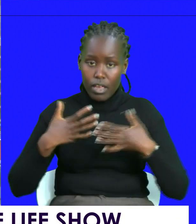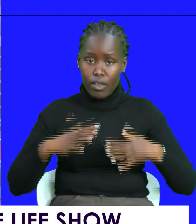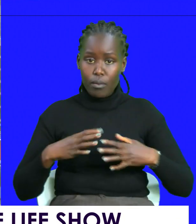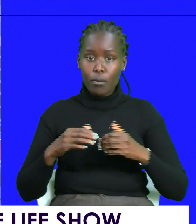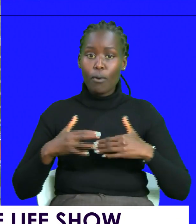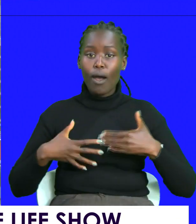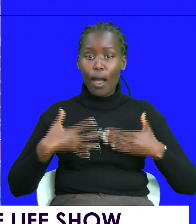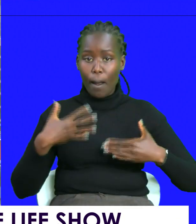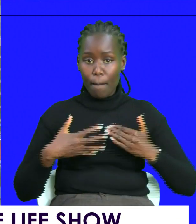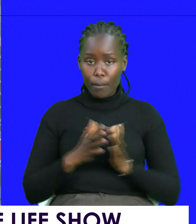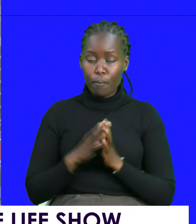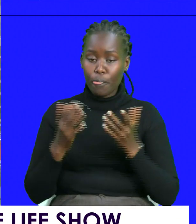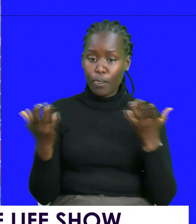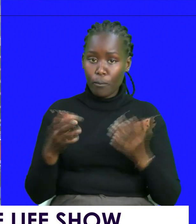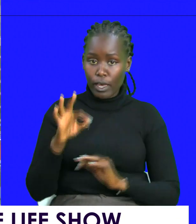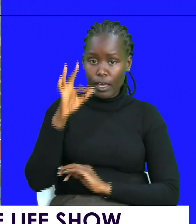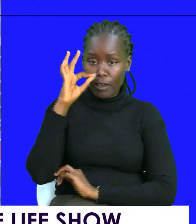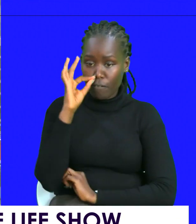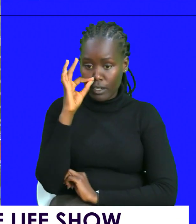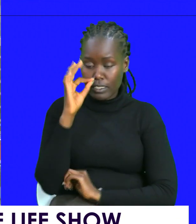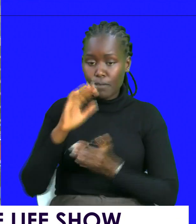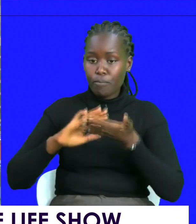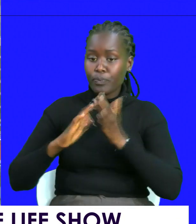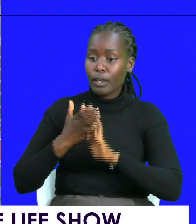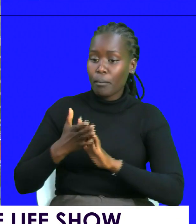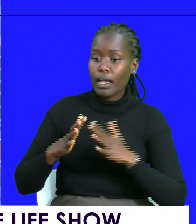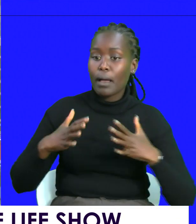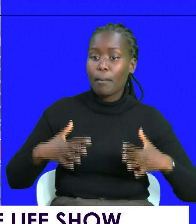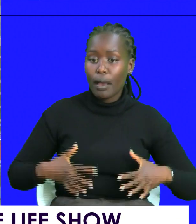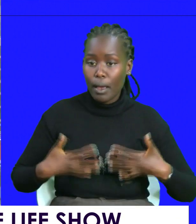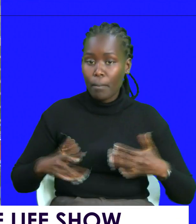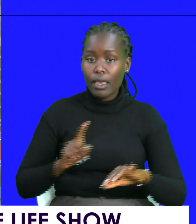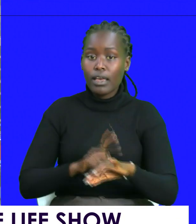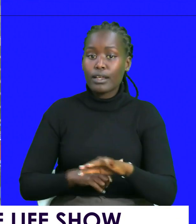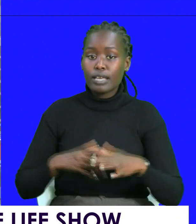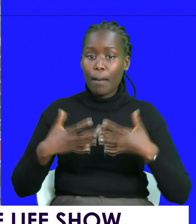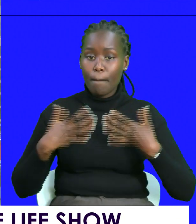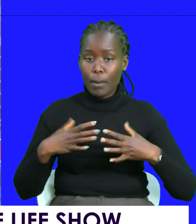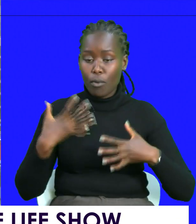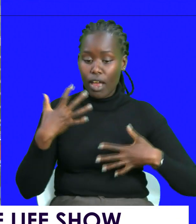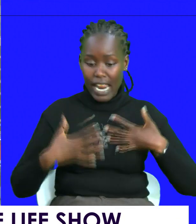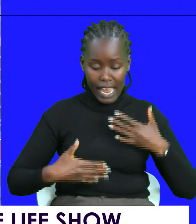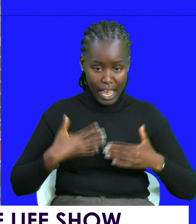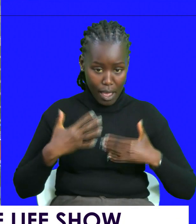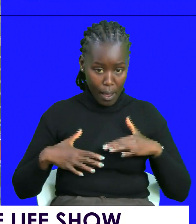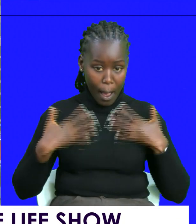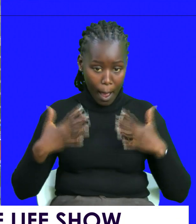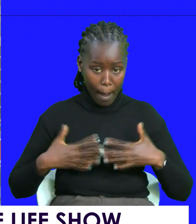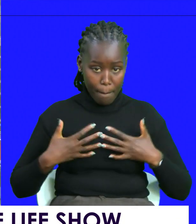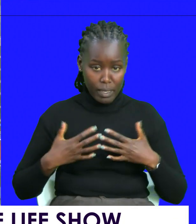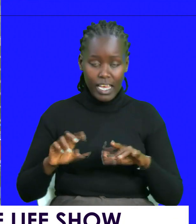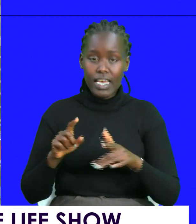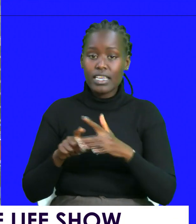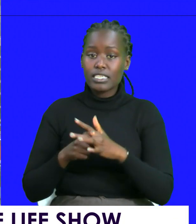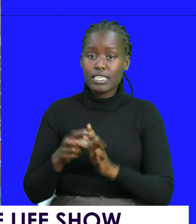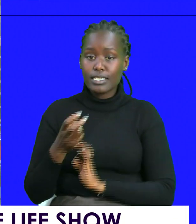That was in France. Let's just be happy. The moment people started becoming happy, the moment people started laughing